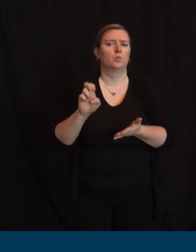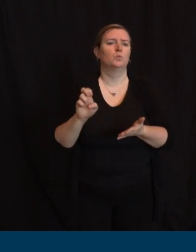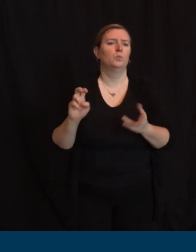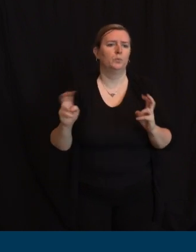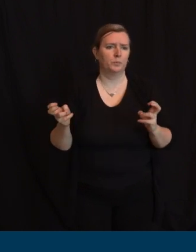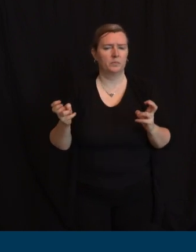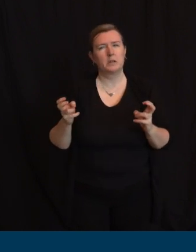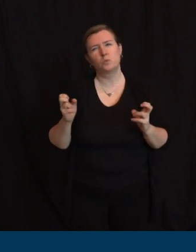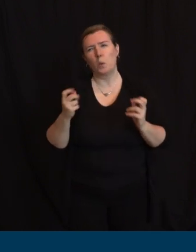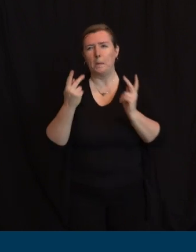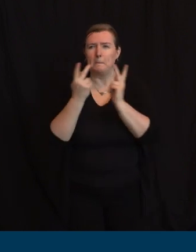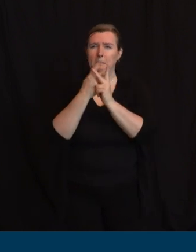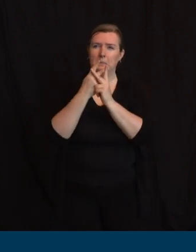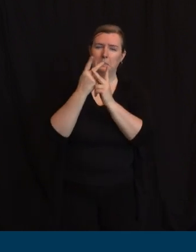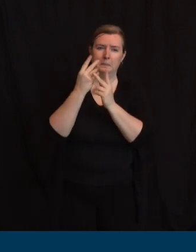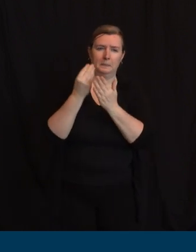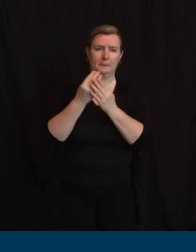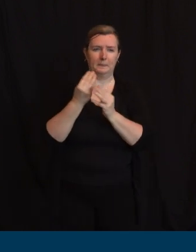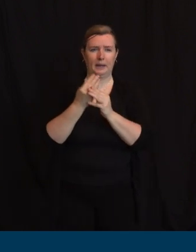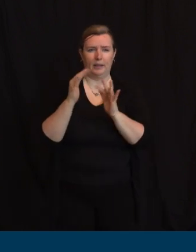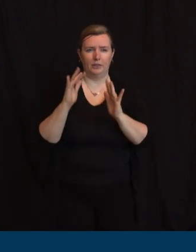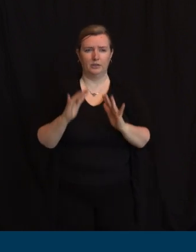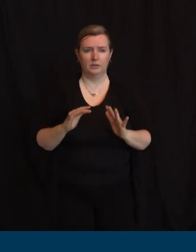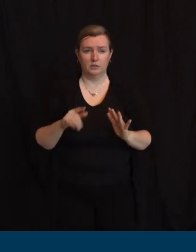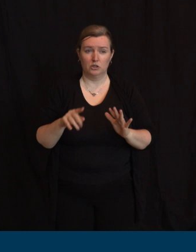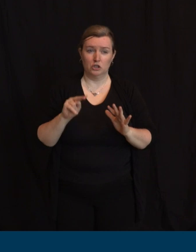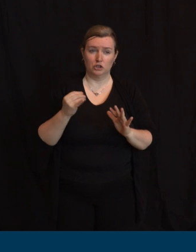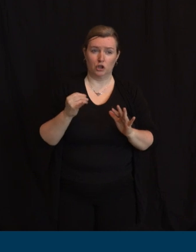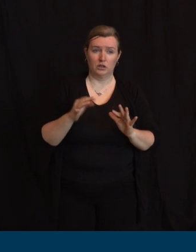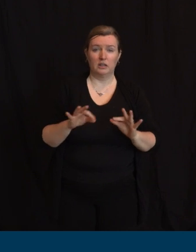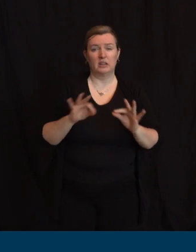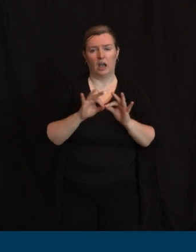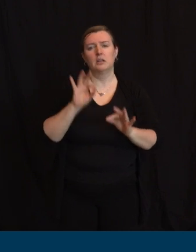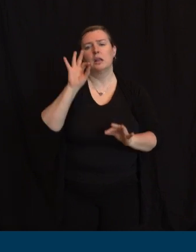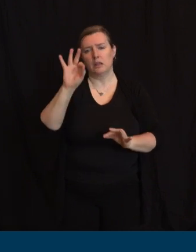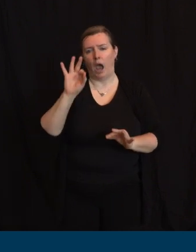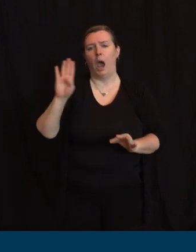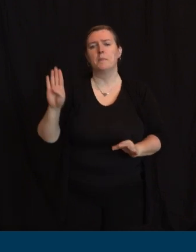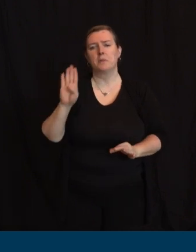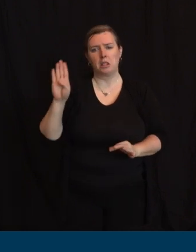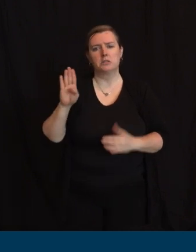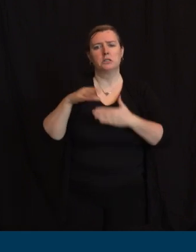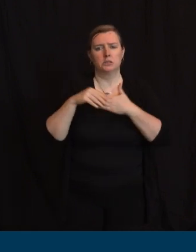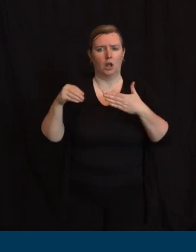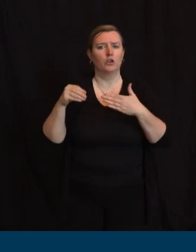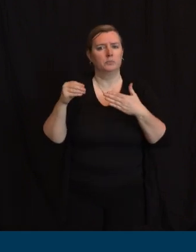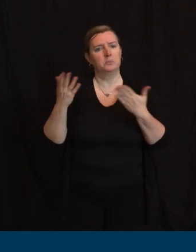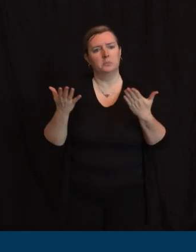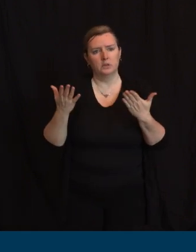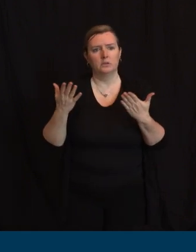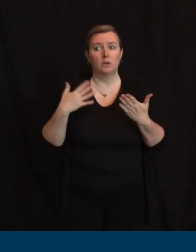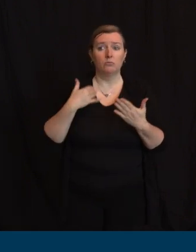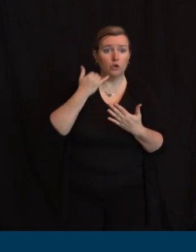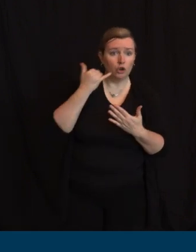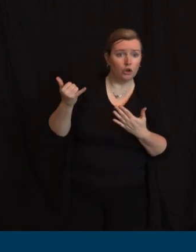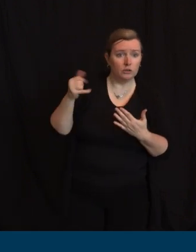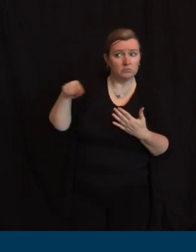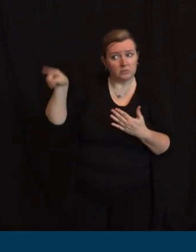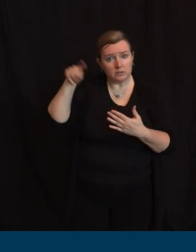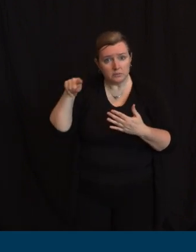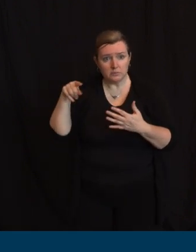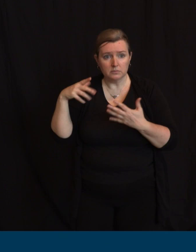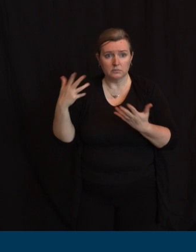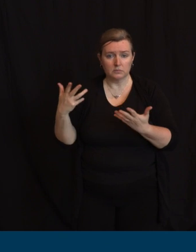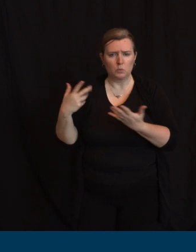potentially. We had a good discussion. This is something that I feel personally pretty strongly we need to